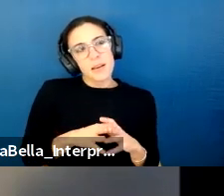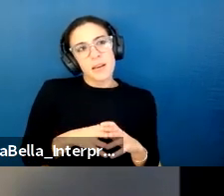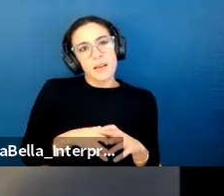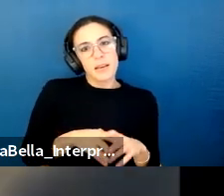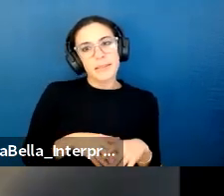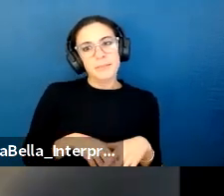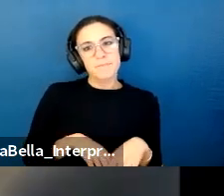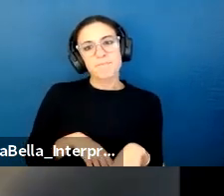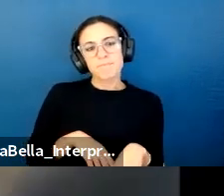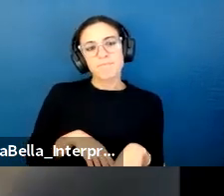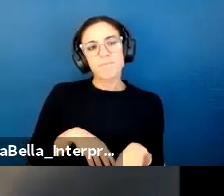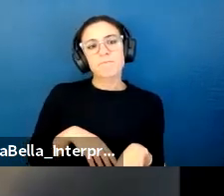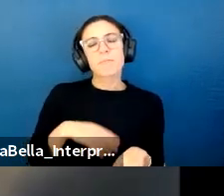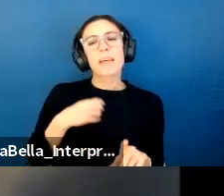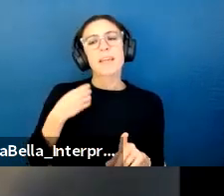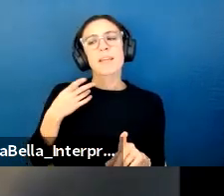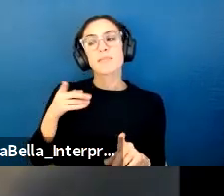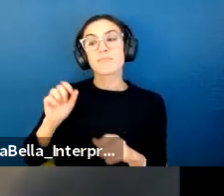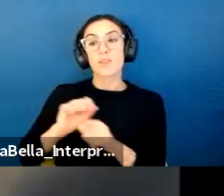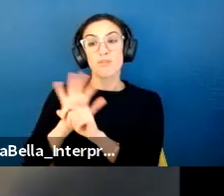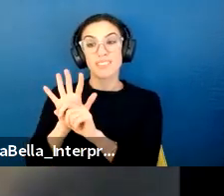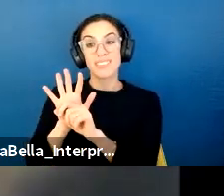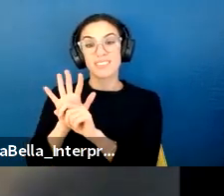the impact of the pandemic on our ability